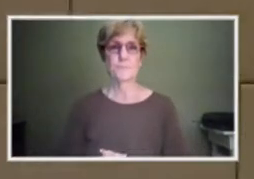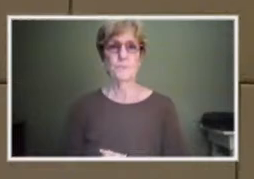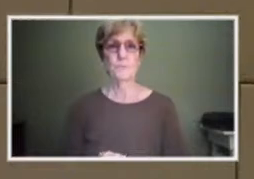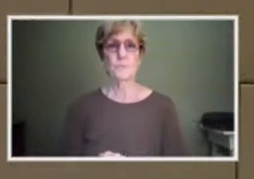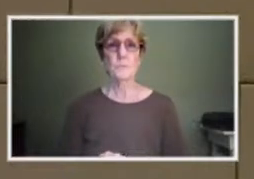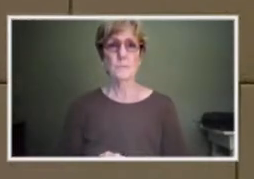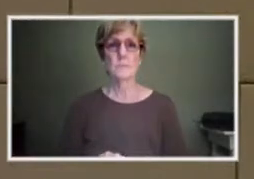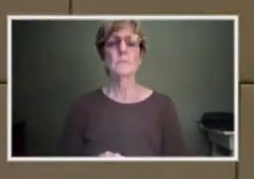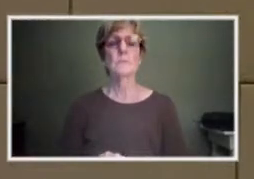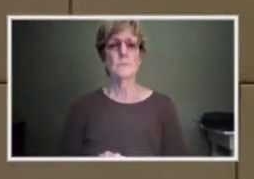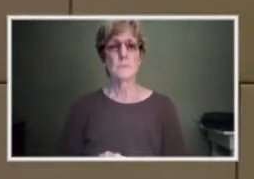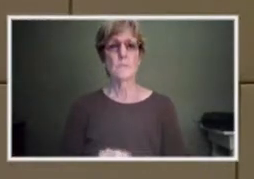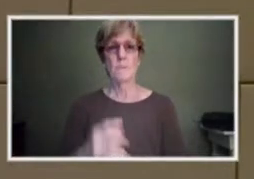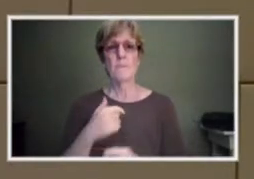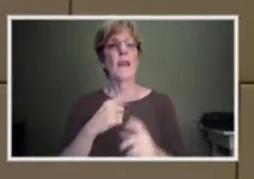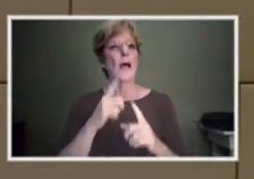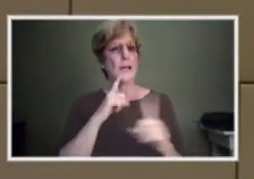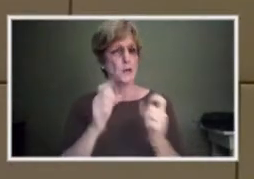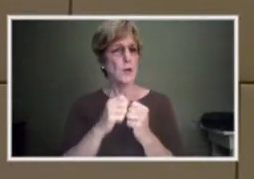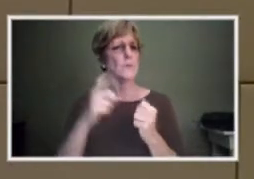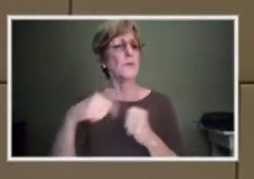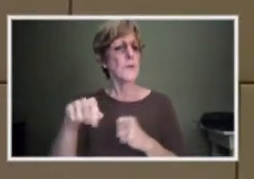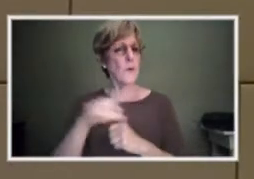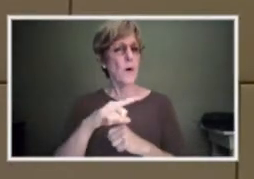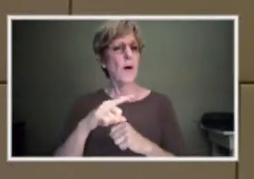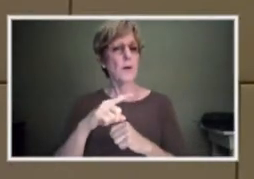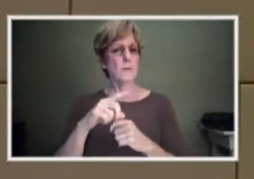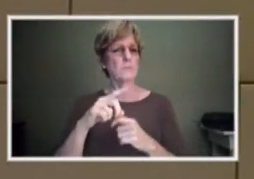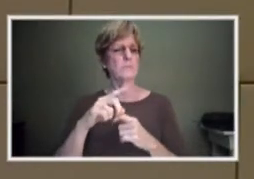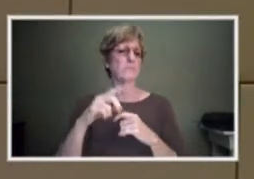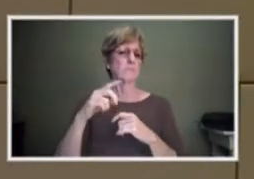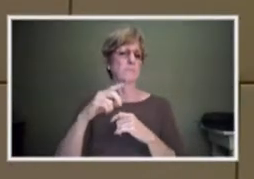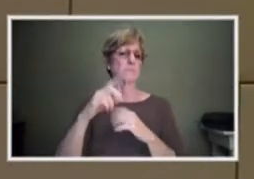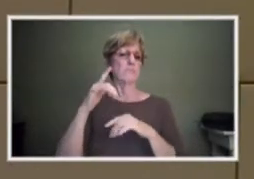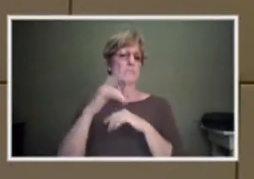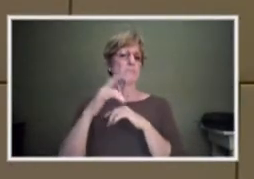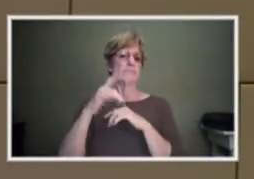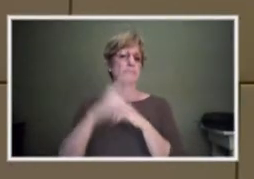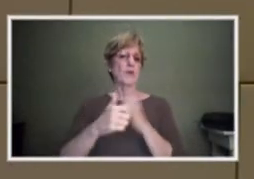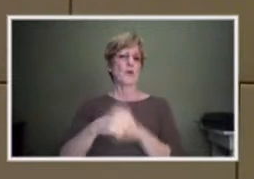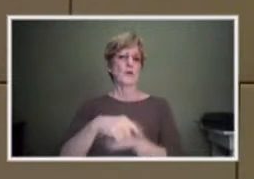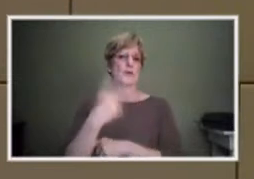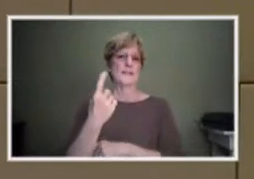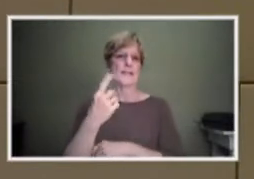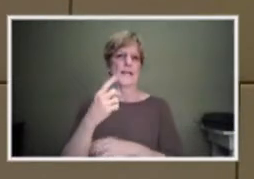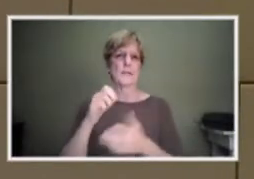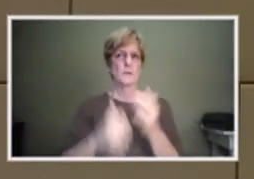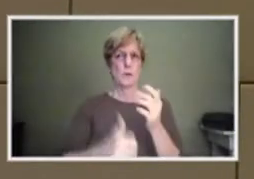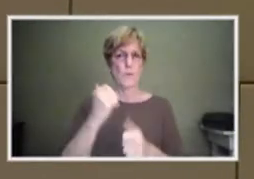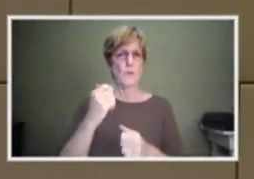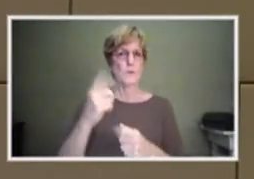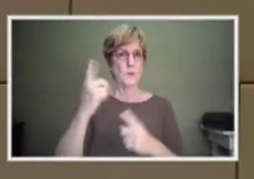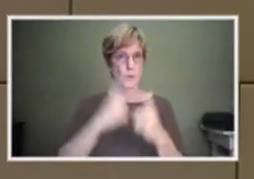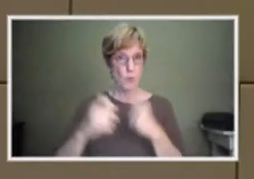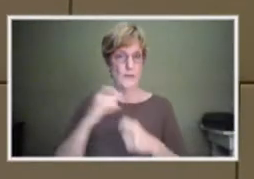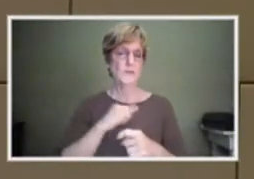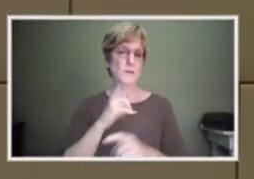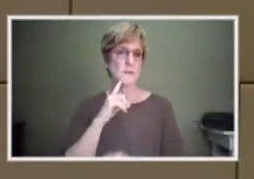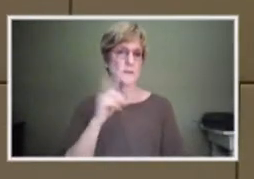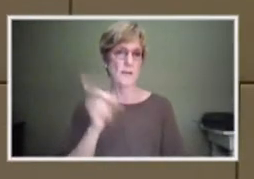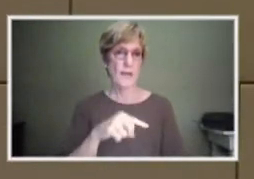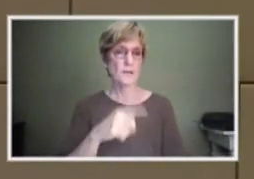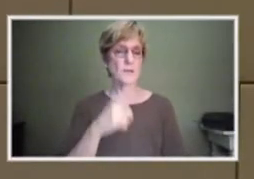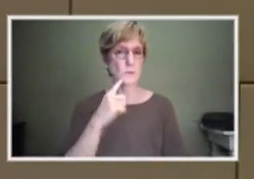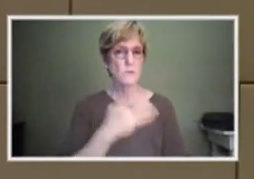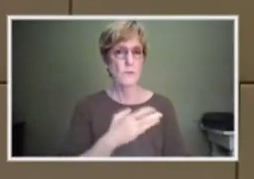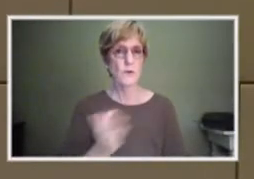time to spend with you earlier today, so I exhausted the majority of the questions that I had for the gentleman. I